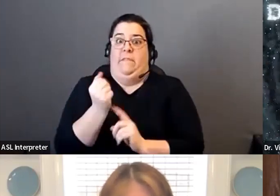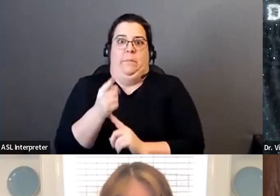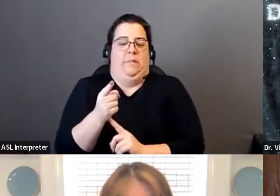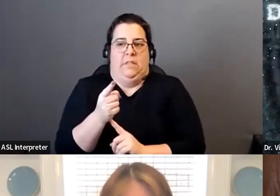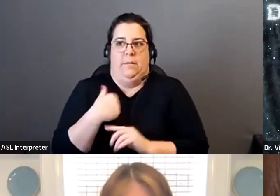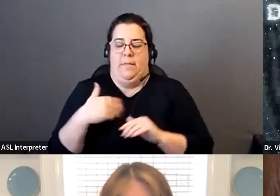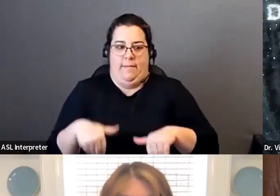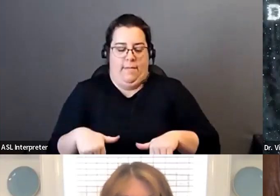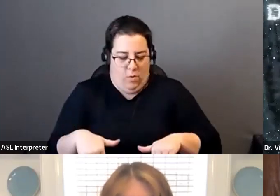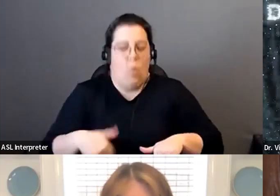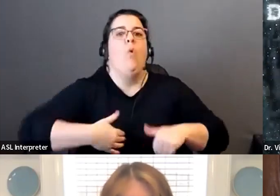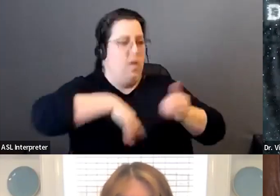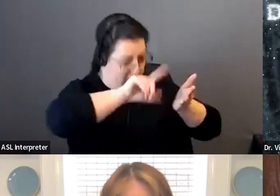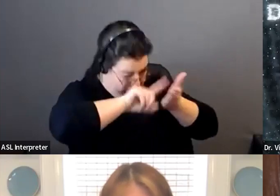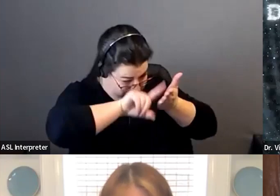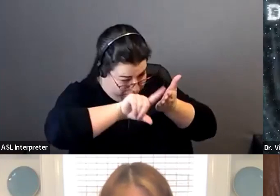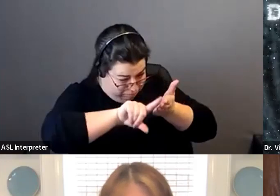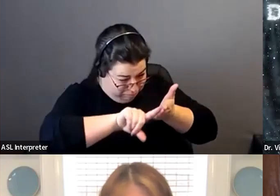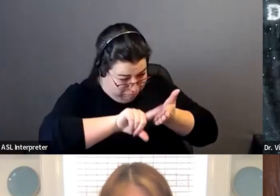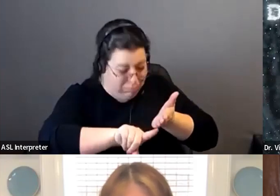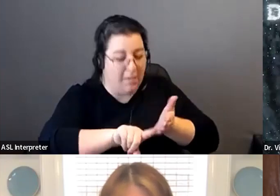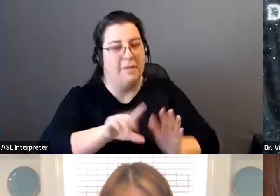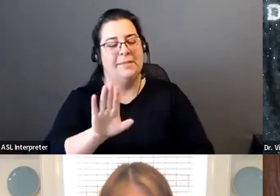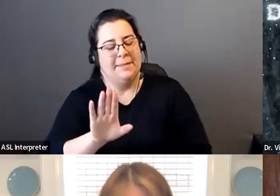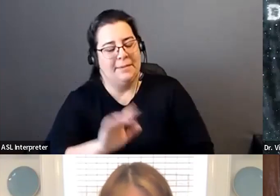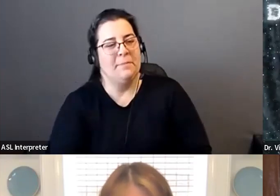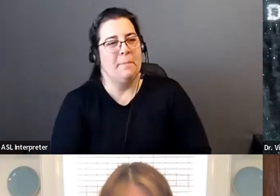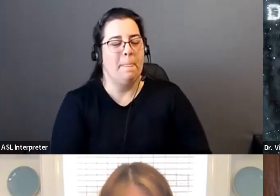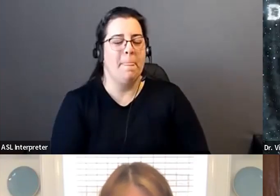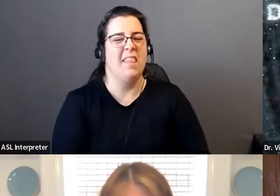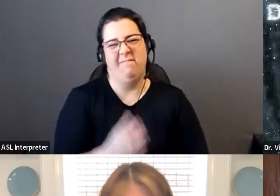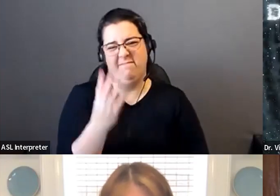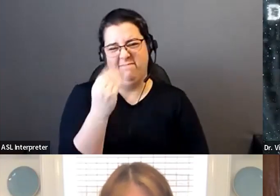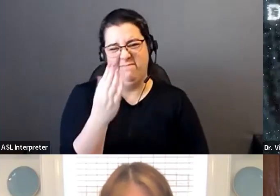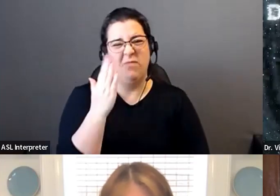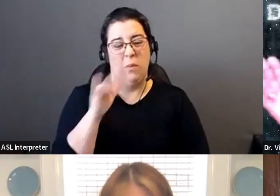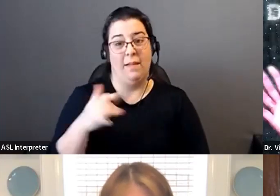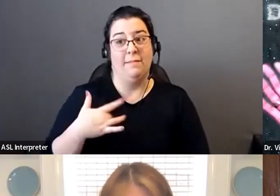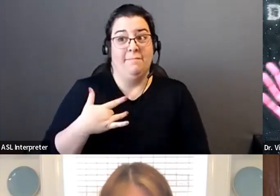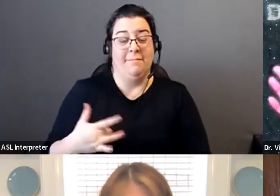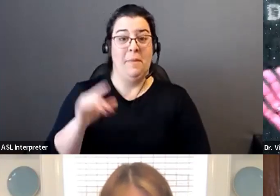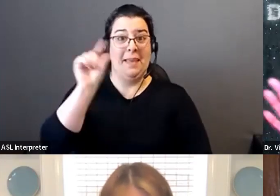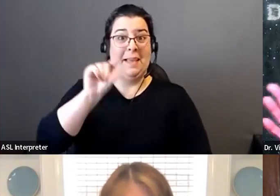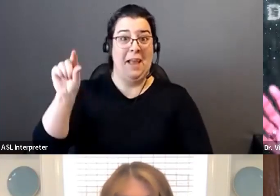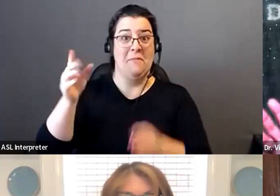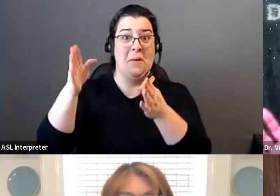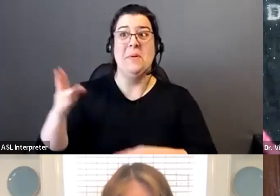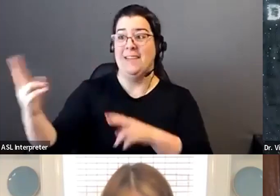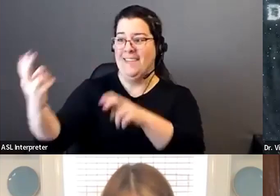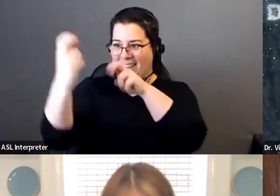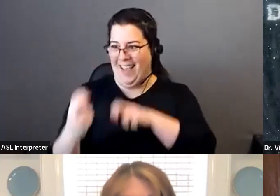this. I'll say this kindly, most of the time when government people come on, they fill up the whole area of